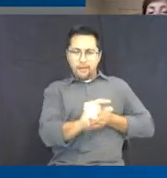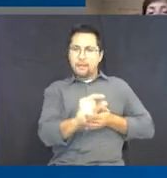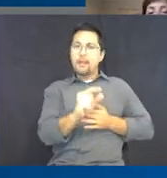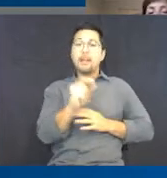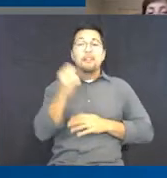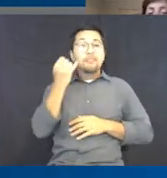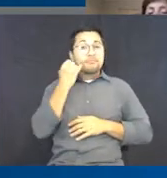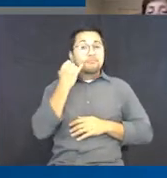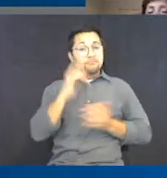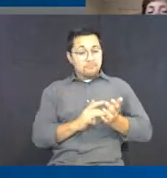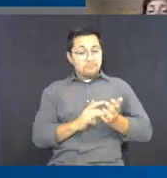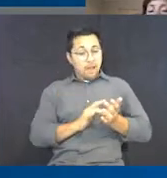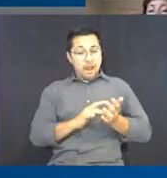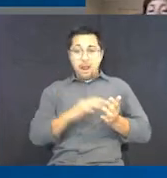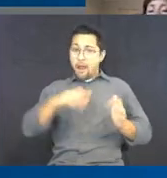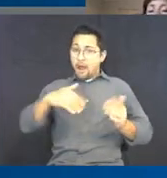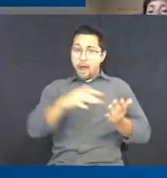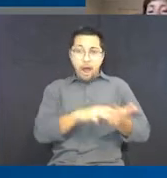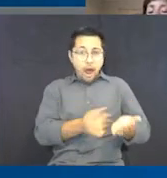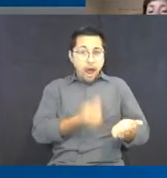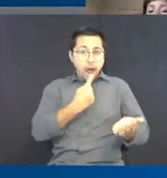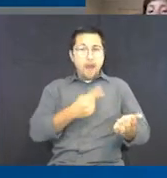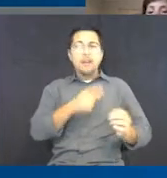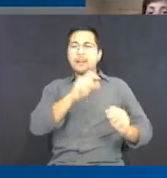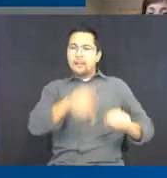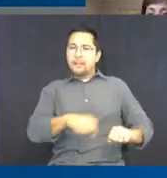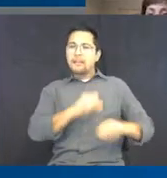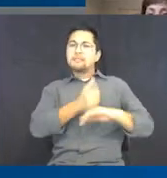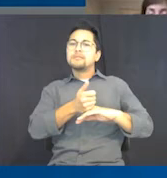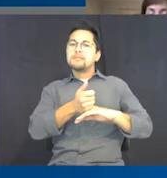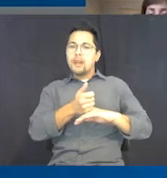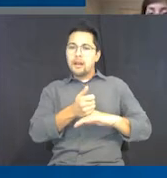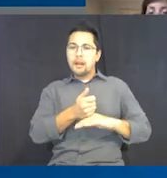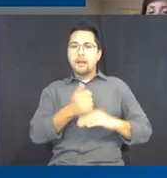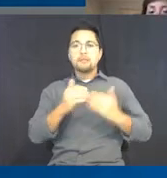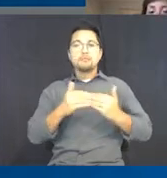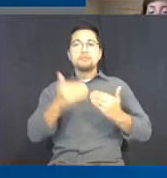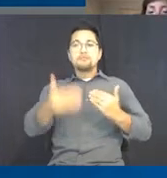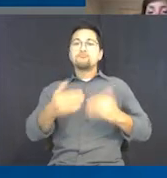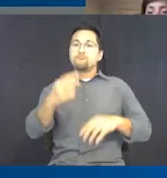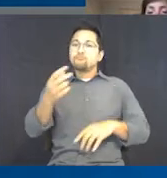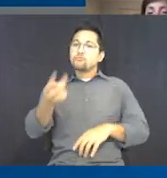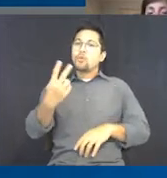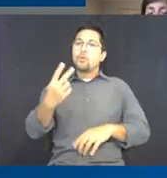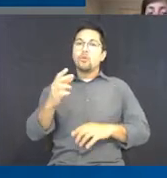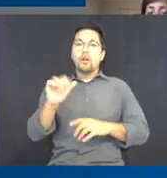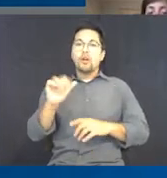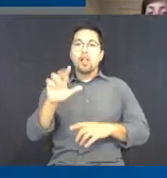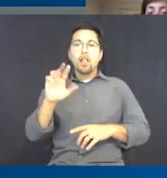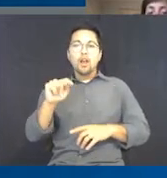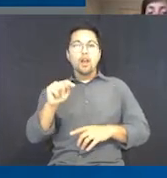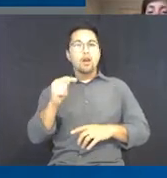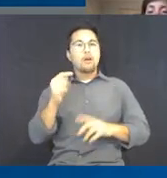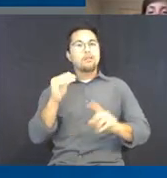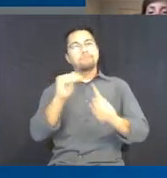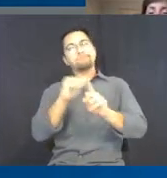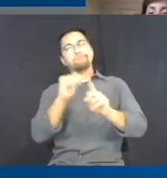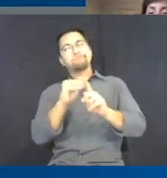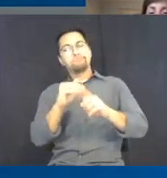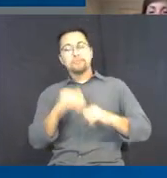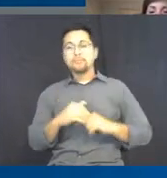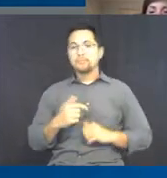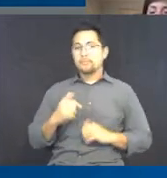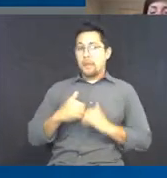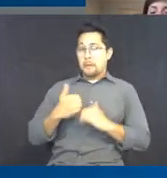at the time that it's due, he will get a phone call reminding him. If he still doesn't take the medication from the device, I'll get